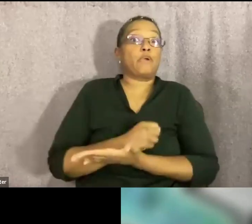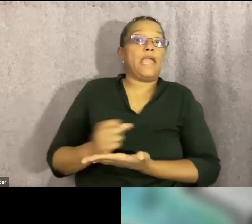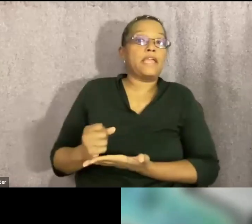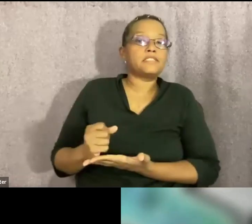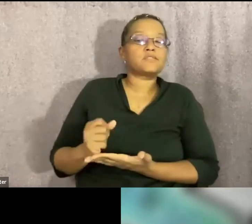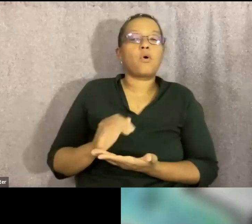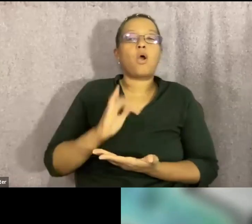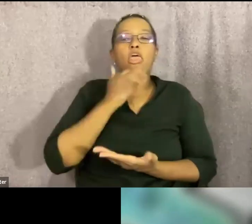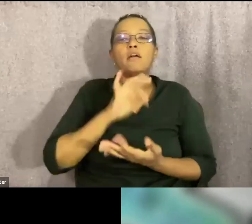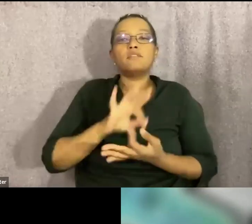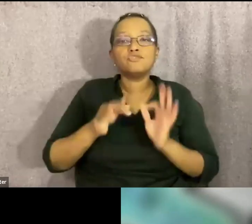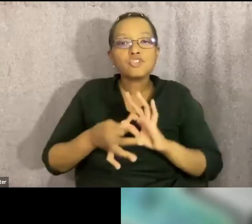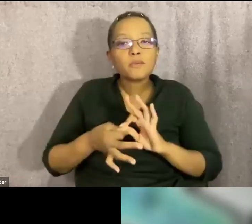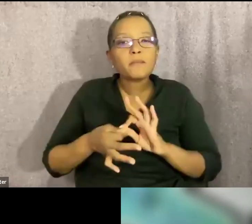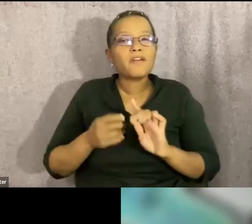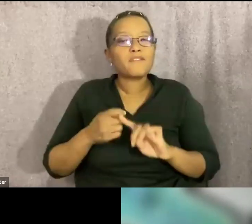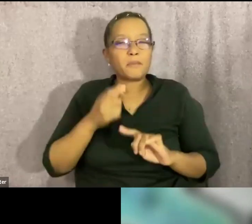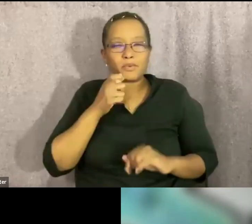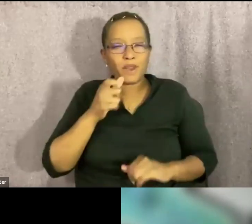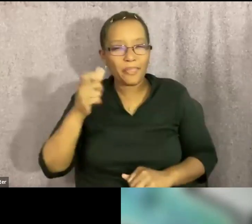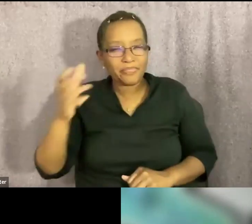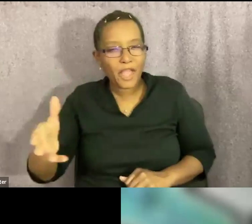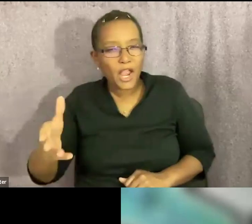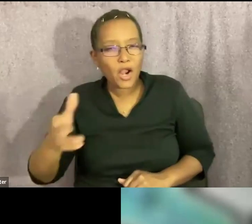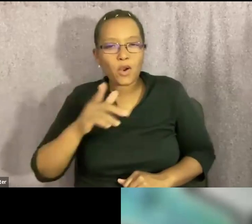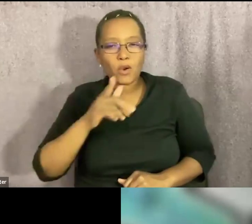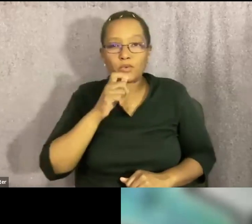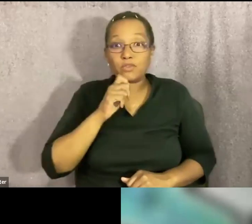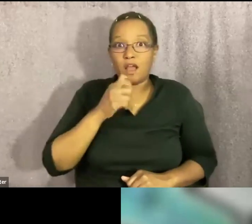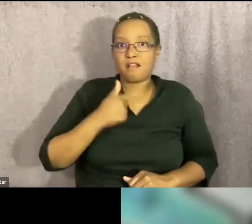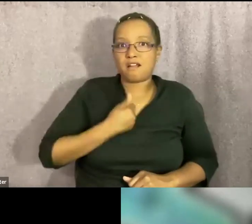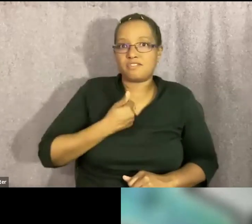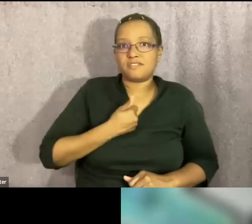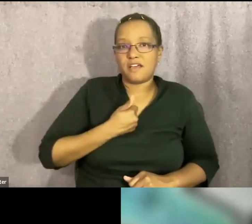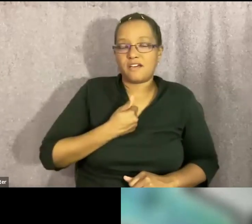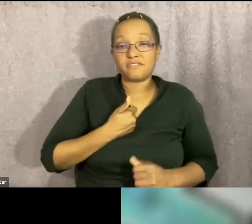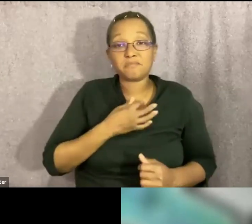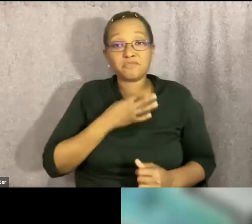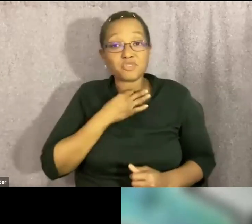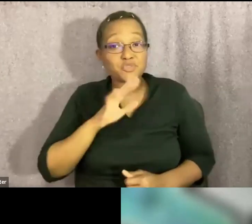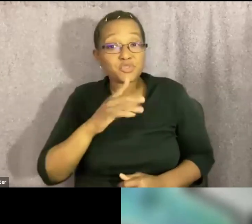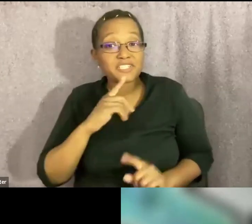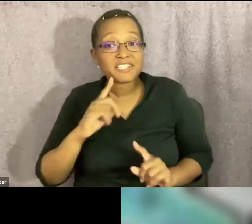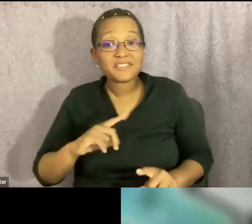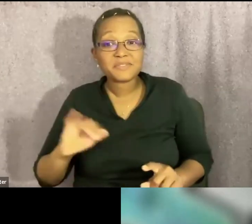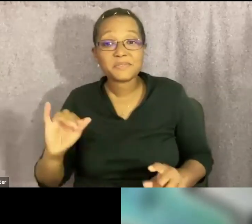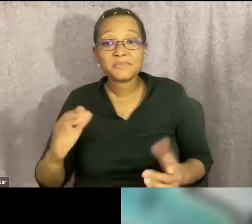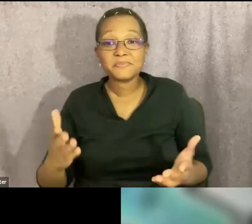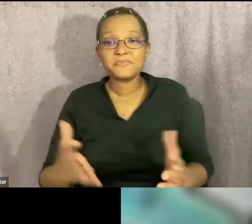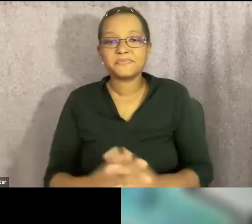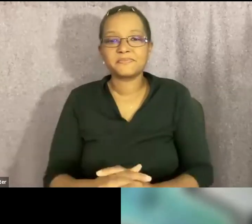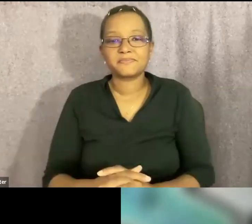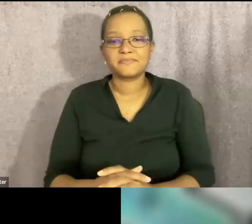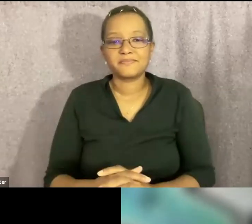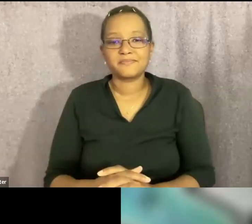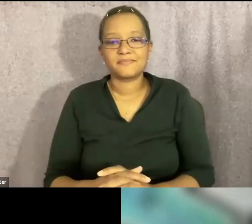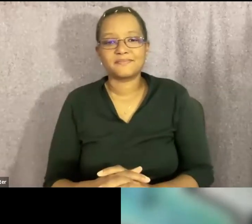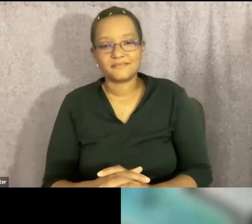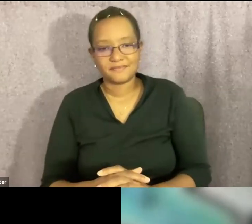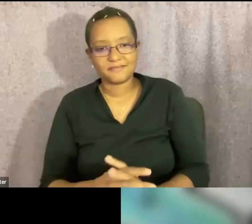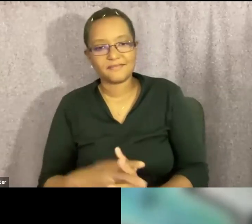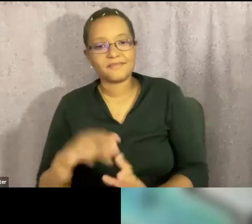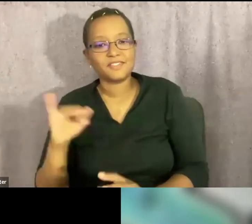understanding that the media can be used as a tool, seeing ourselves being made real, but it can also be a barrier when your